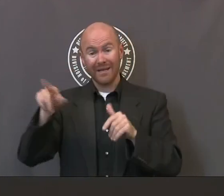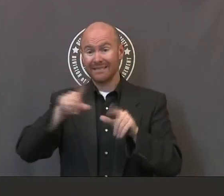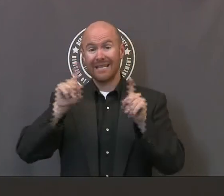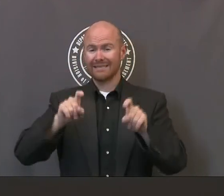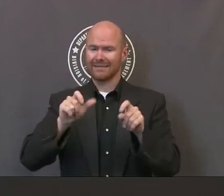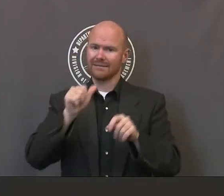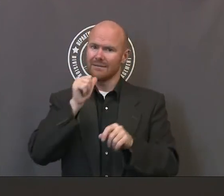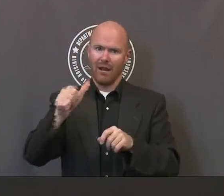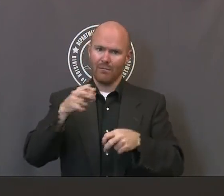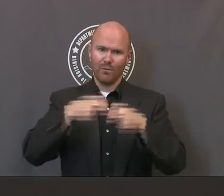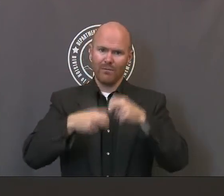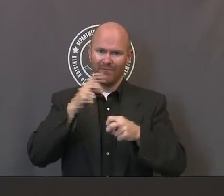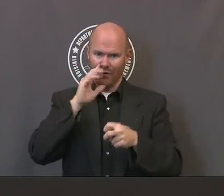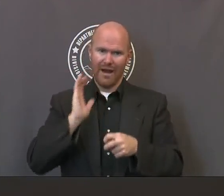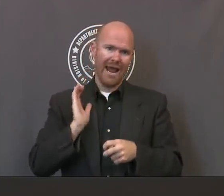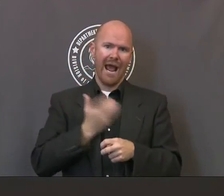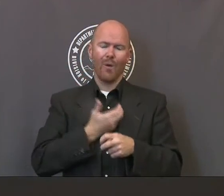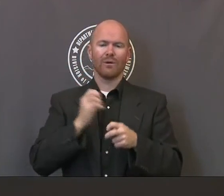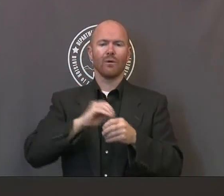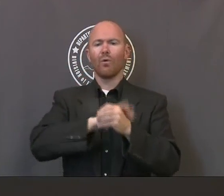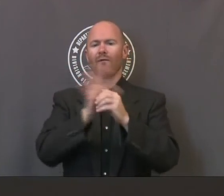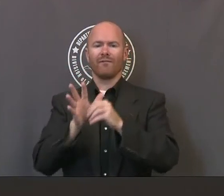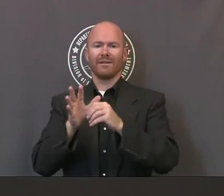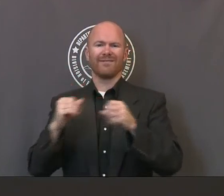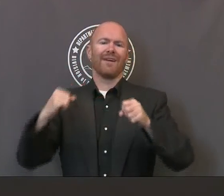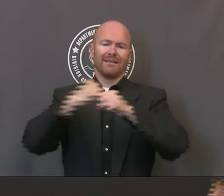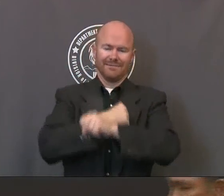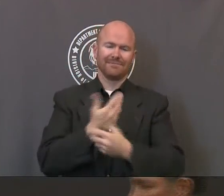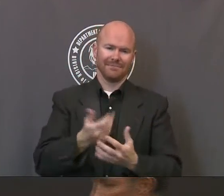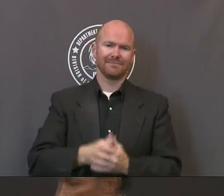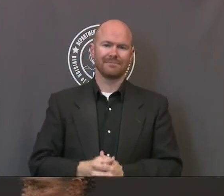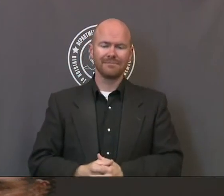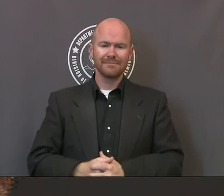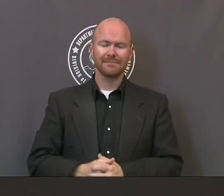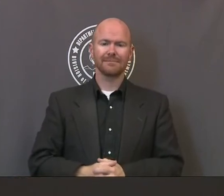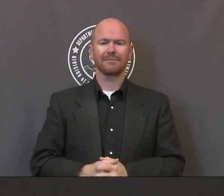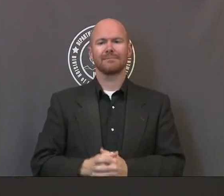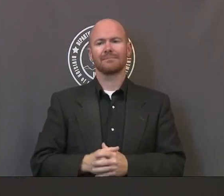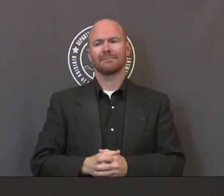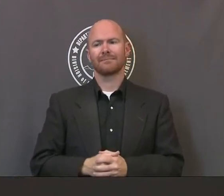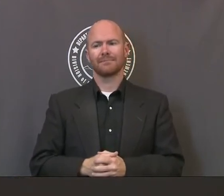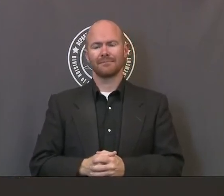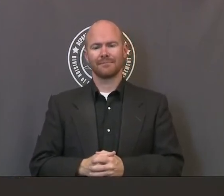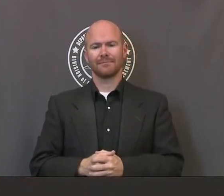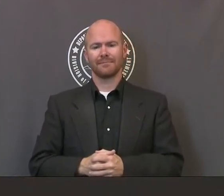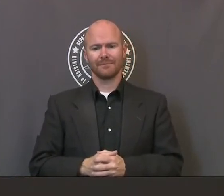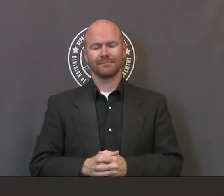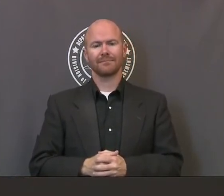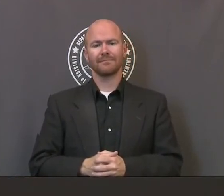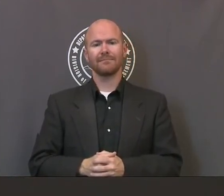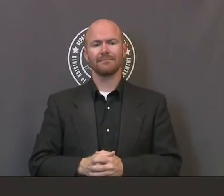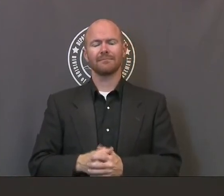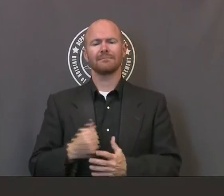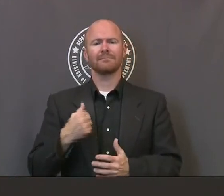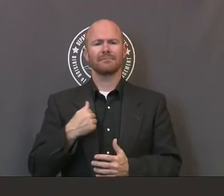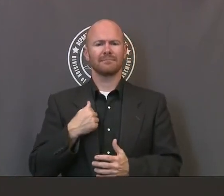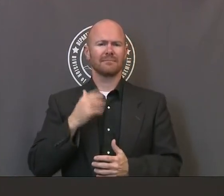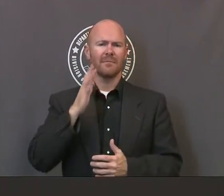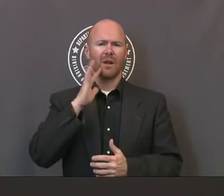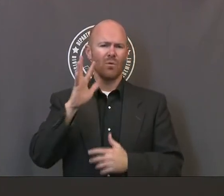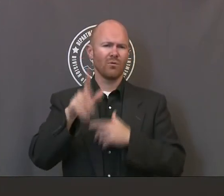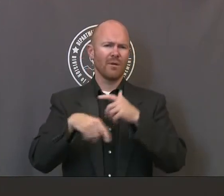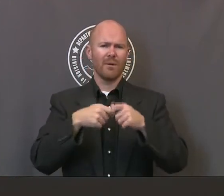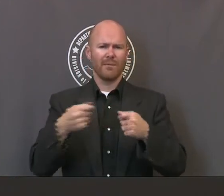response. Thank you for that. Let me just sum up and say, again,